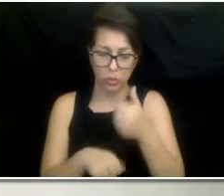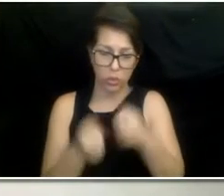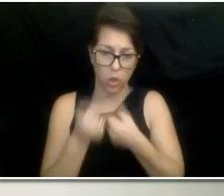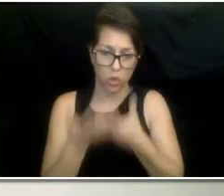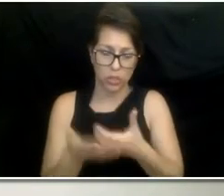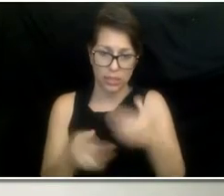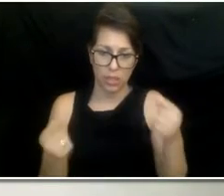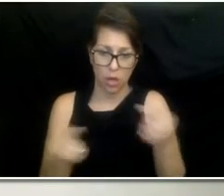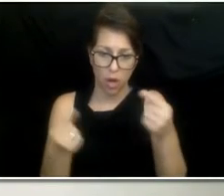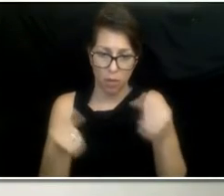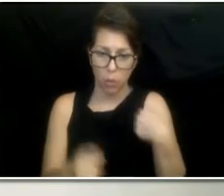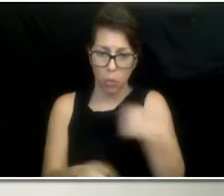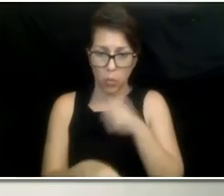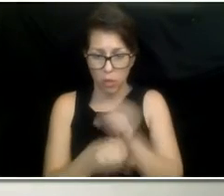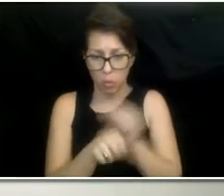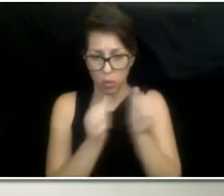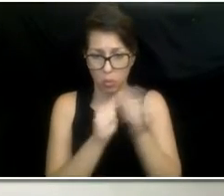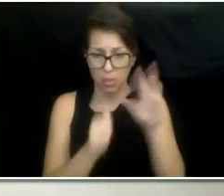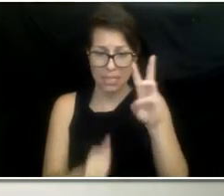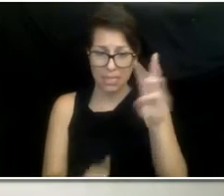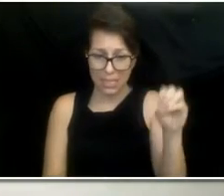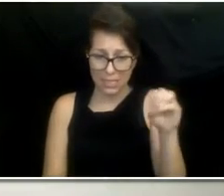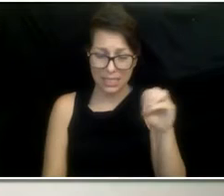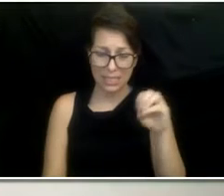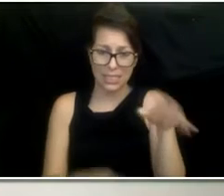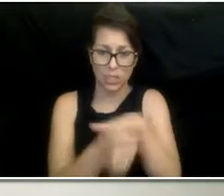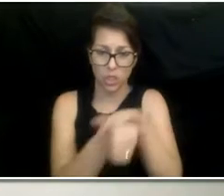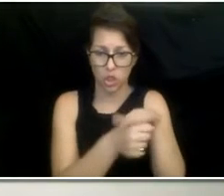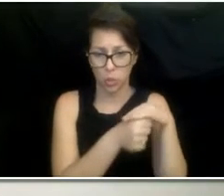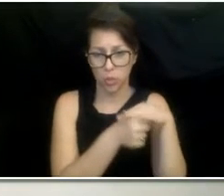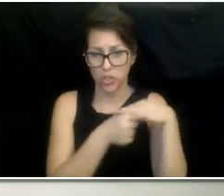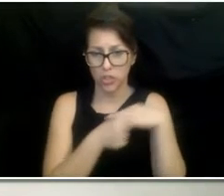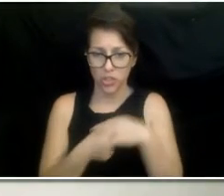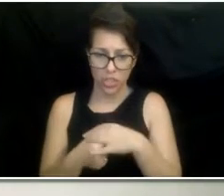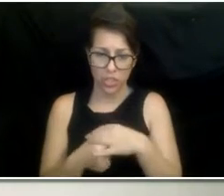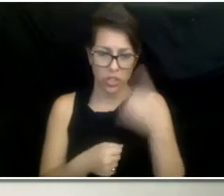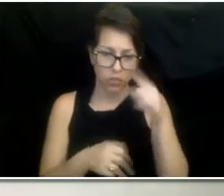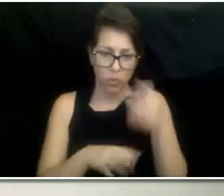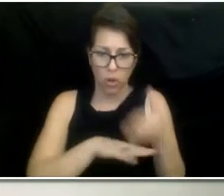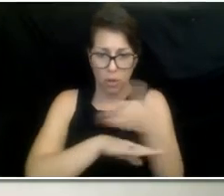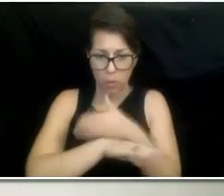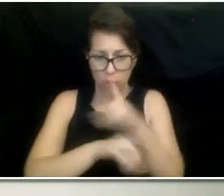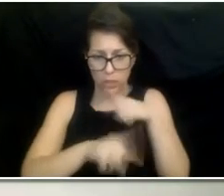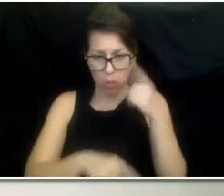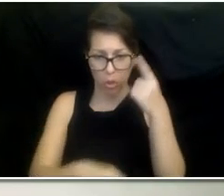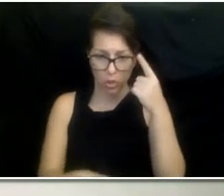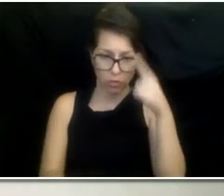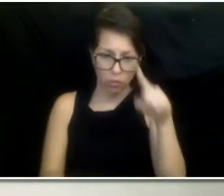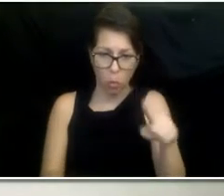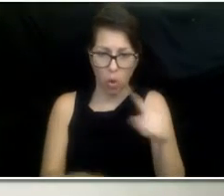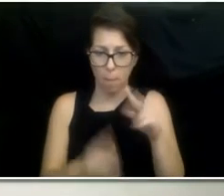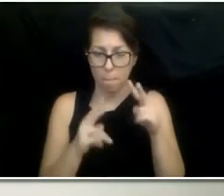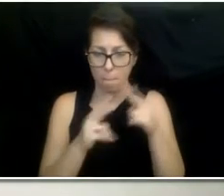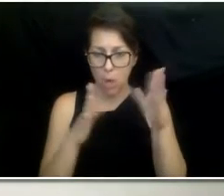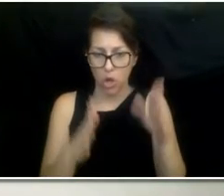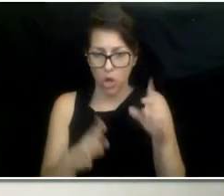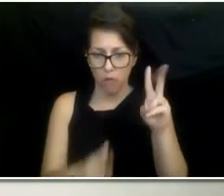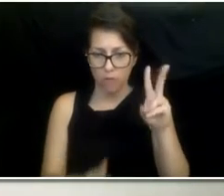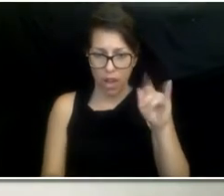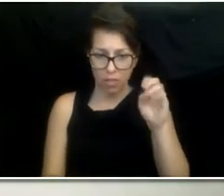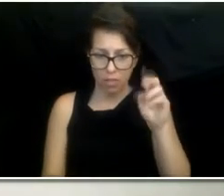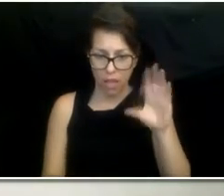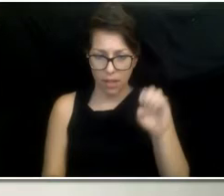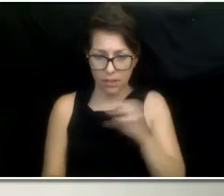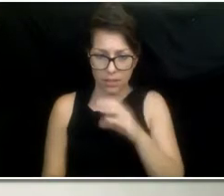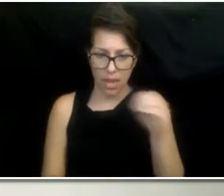strategize responses the center has a long-standing commitment to working within the criminal justice system with individuals who are accused of causing harm to address